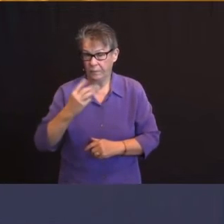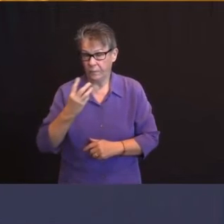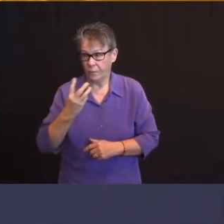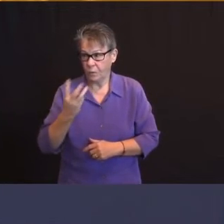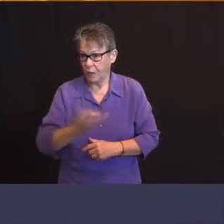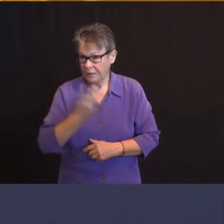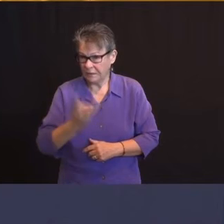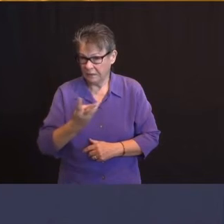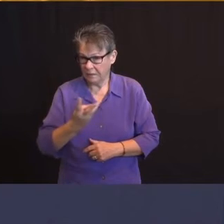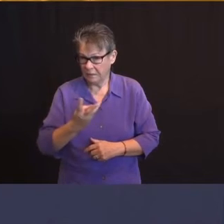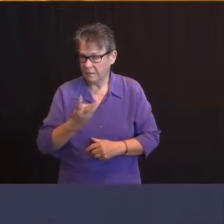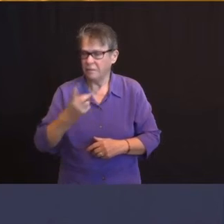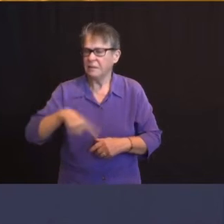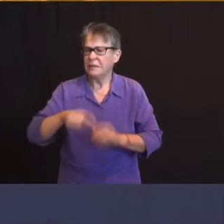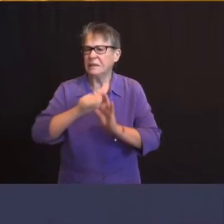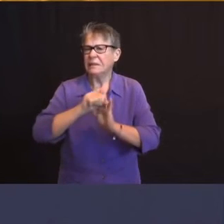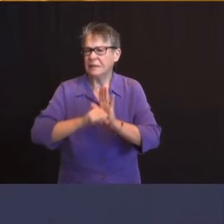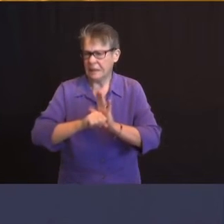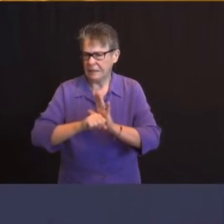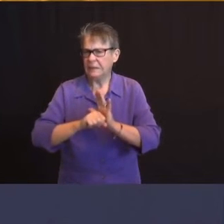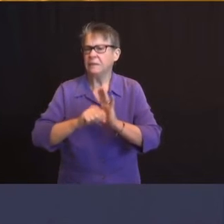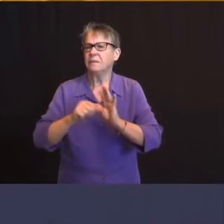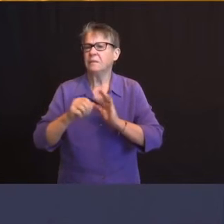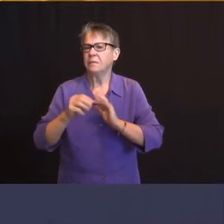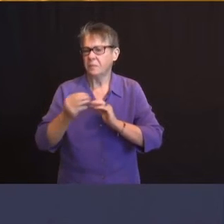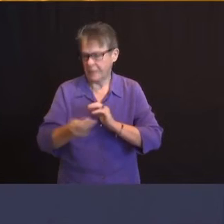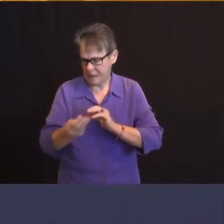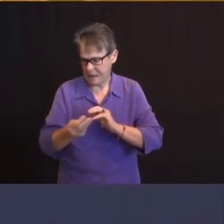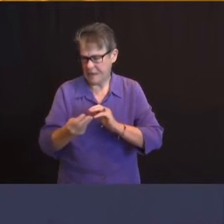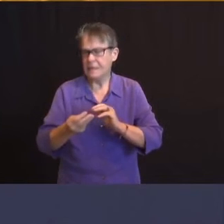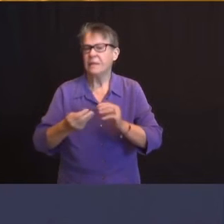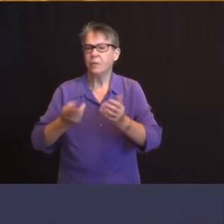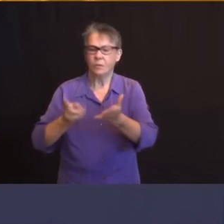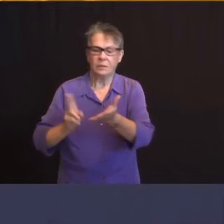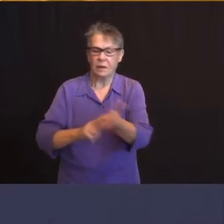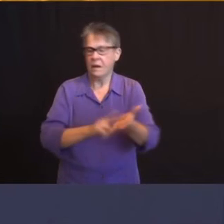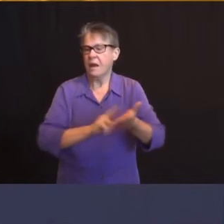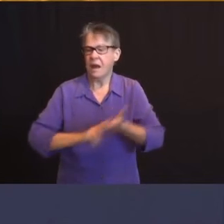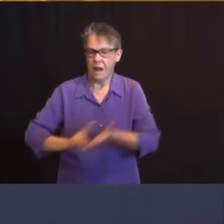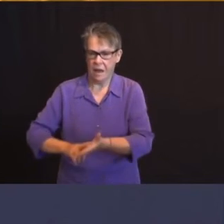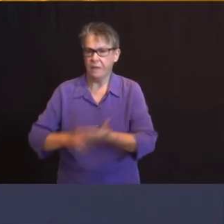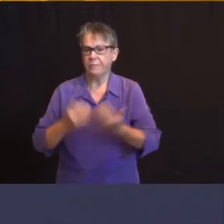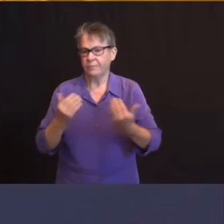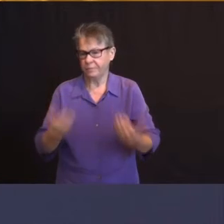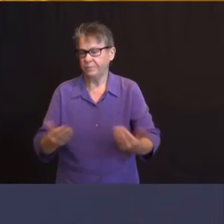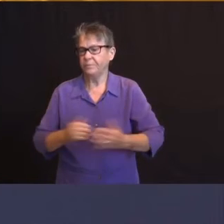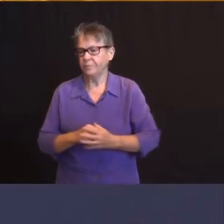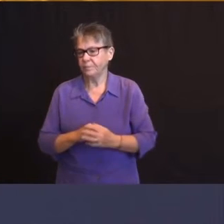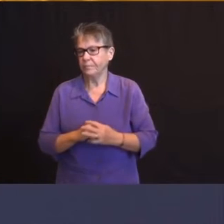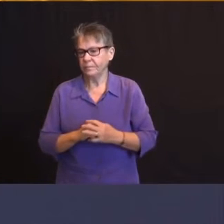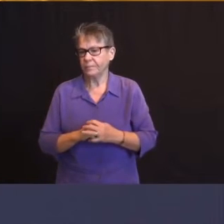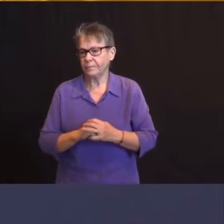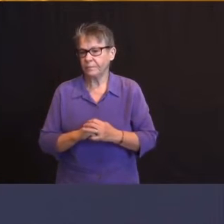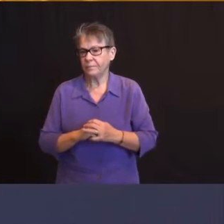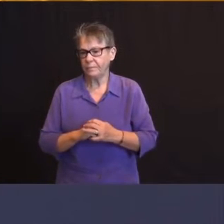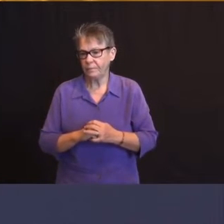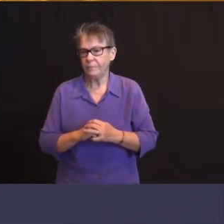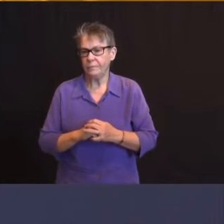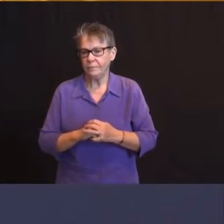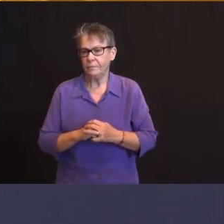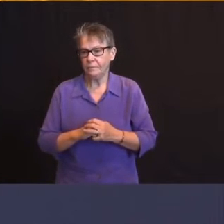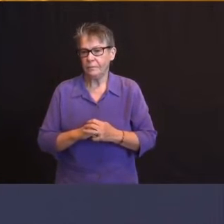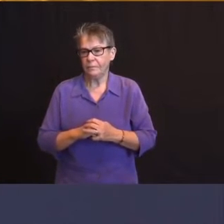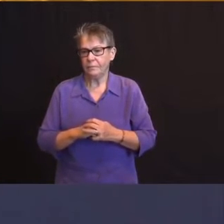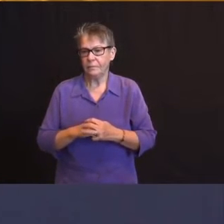birthday. And she is married into the New York Football Giants family. Her husband's Charles Way, former star fullback. So it's a